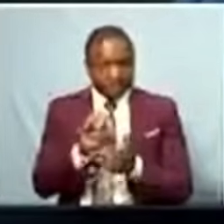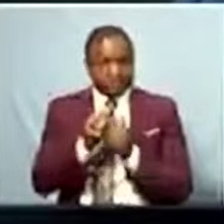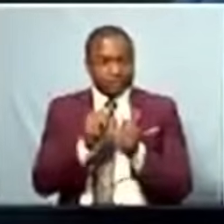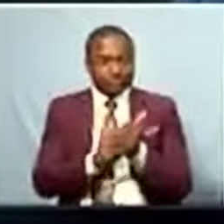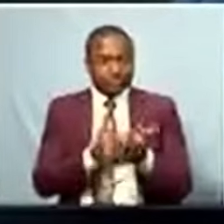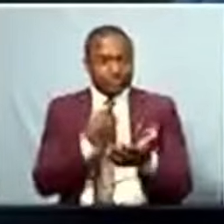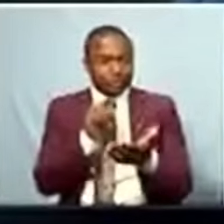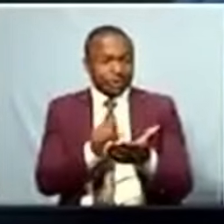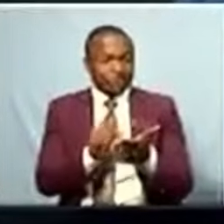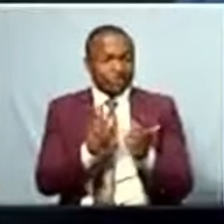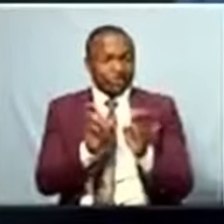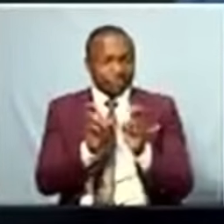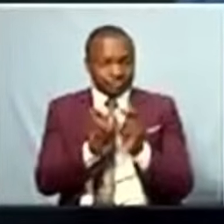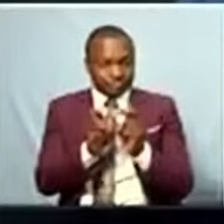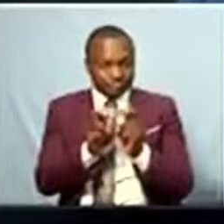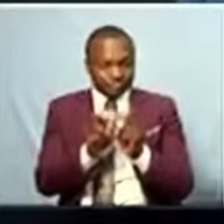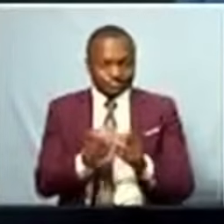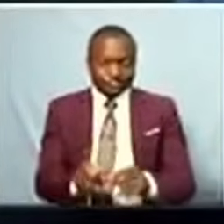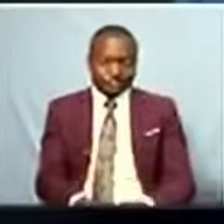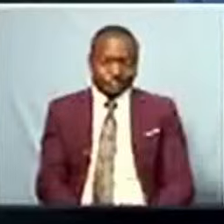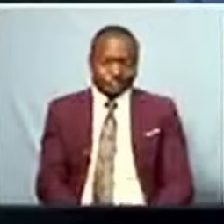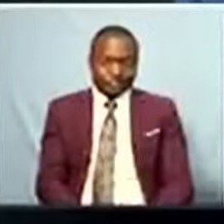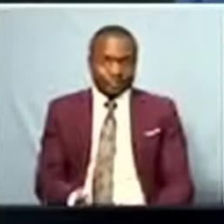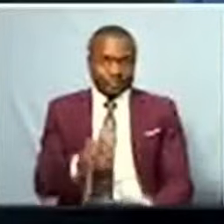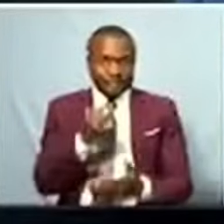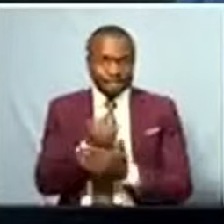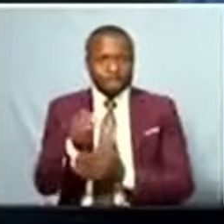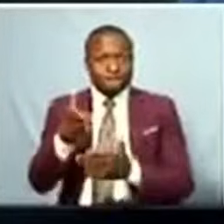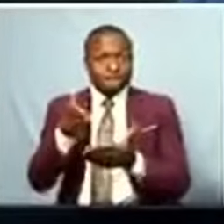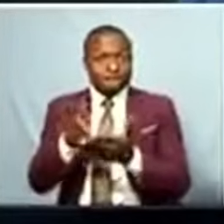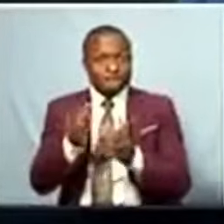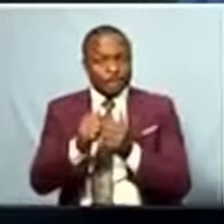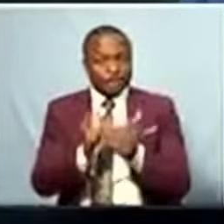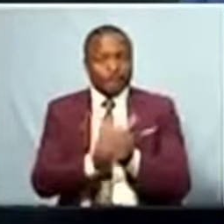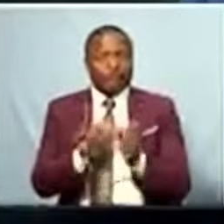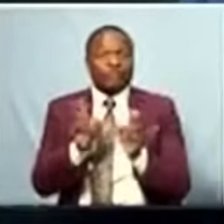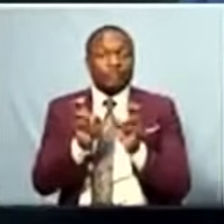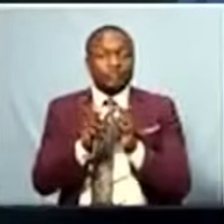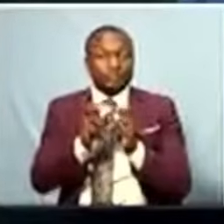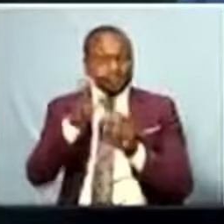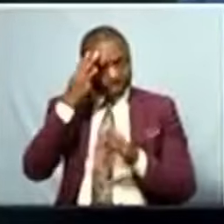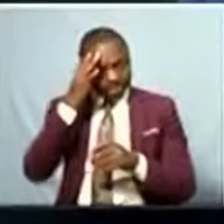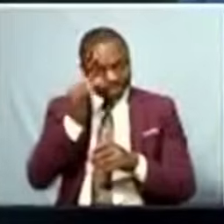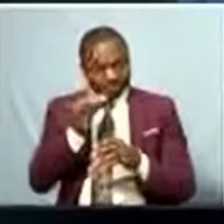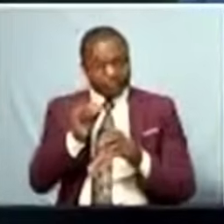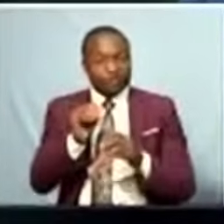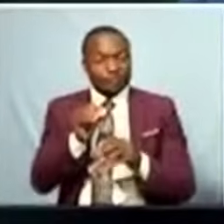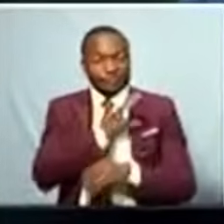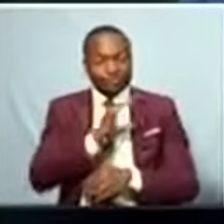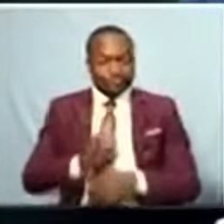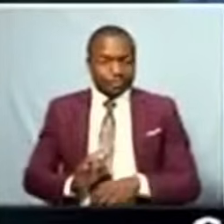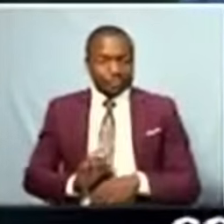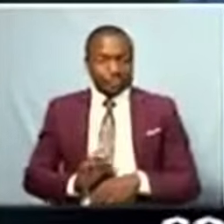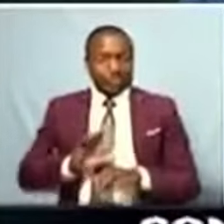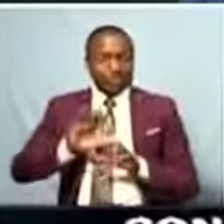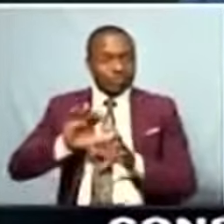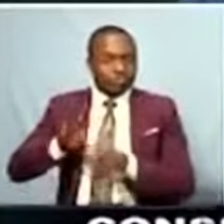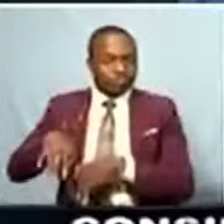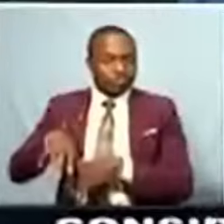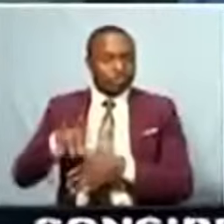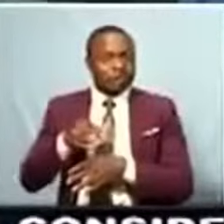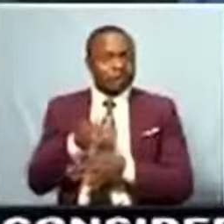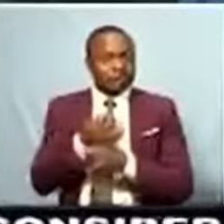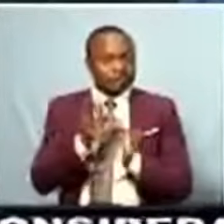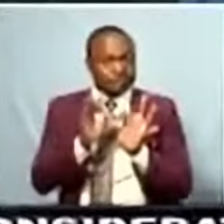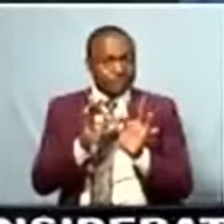this contract. Because the issue here is about the contract. Why has the supplier been left scot-free